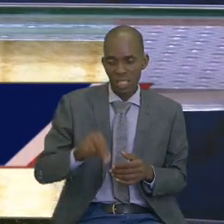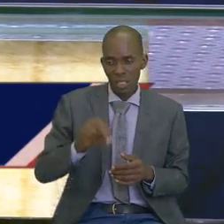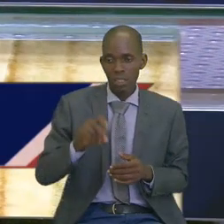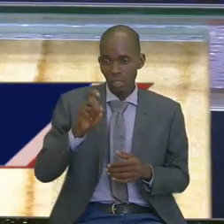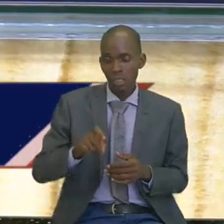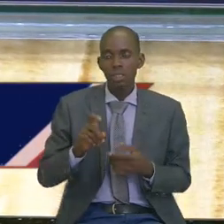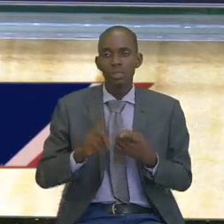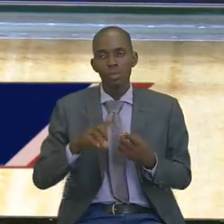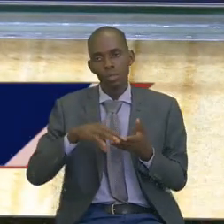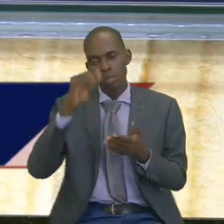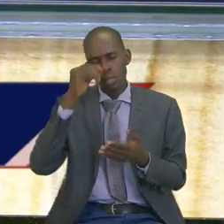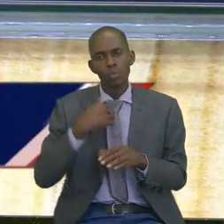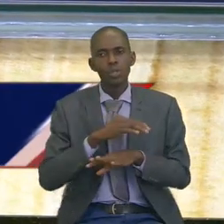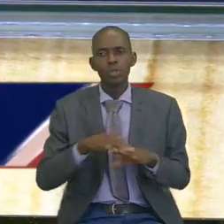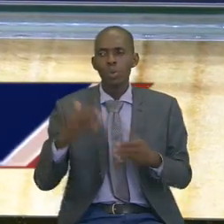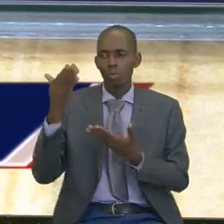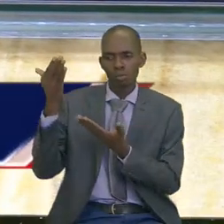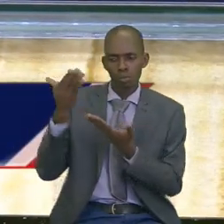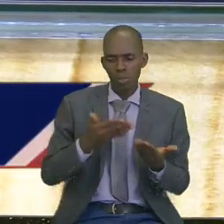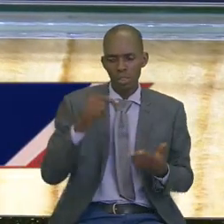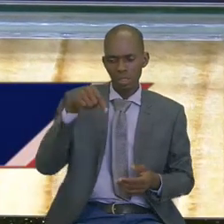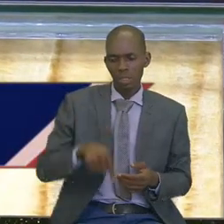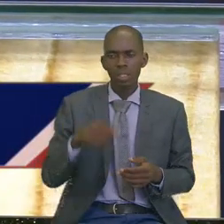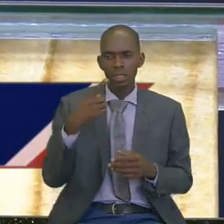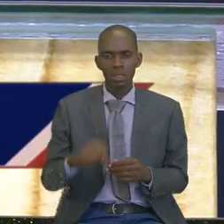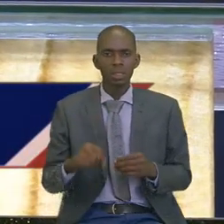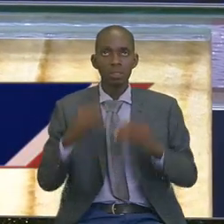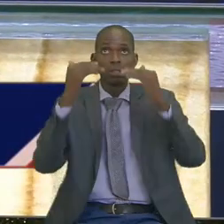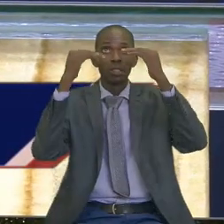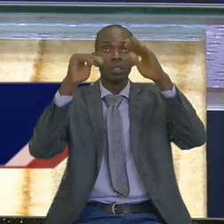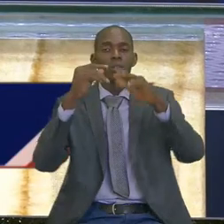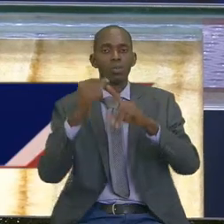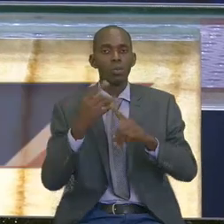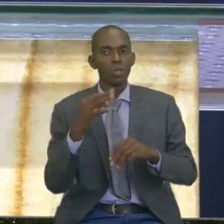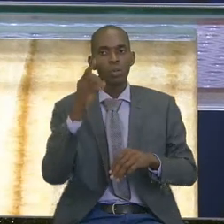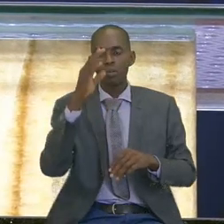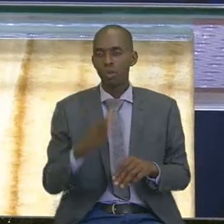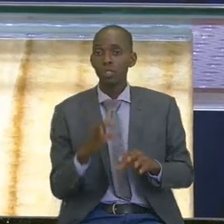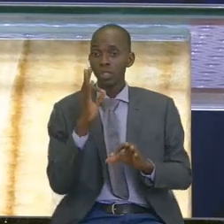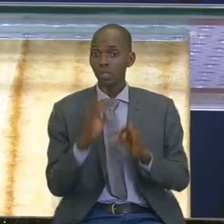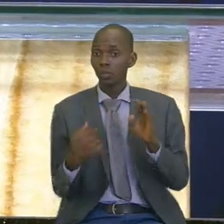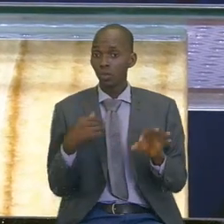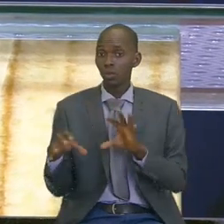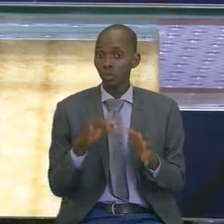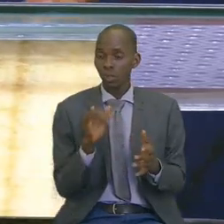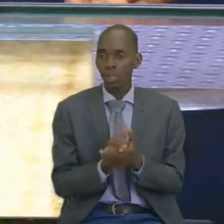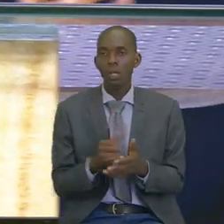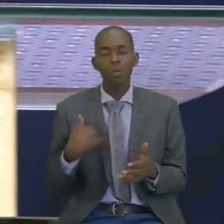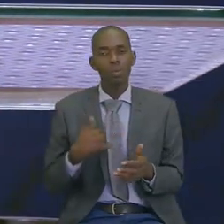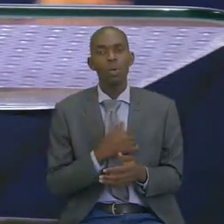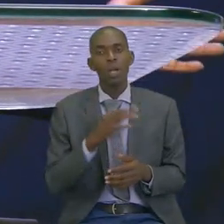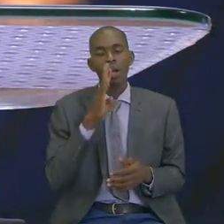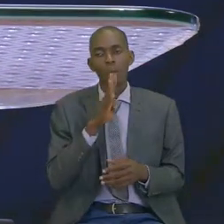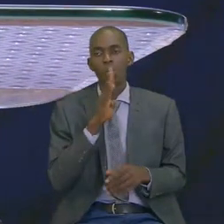of the word of God, because if we do that, we're being seduced by the evil spirit. If we think we want